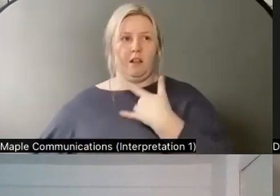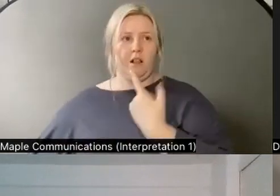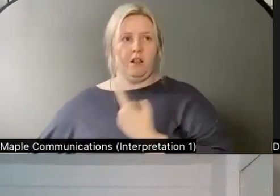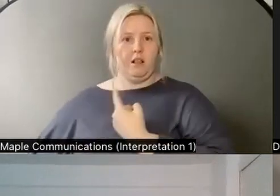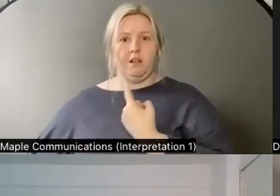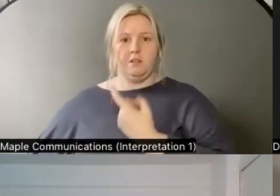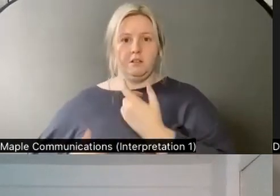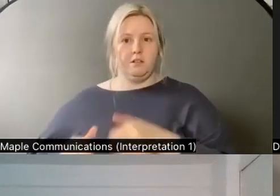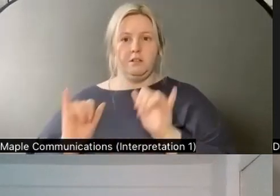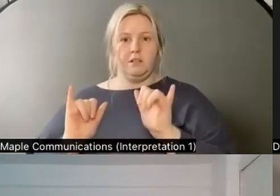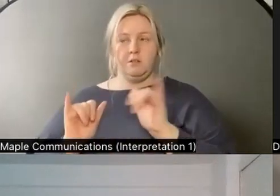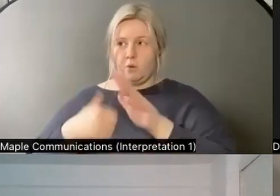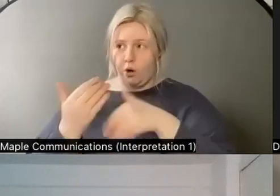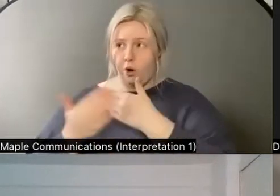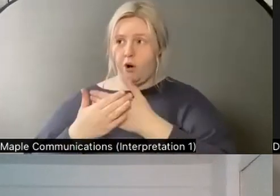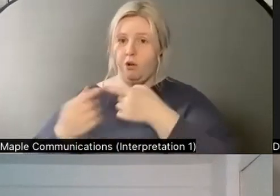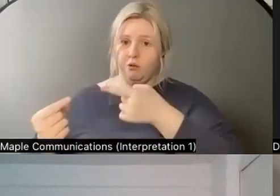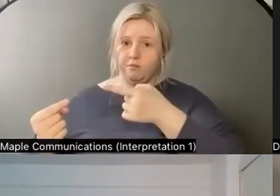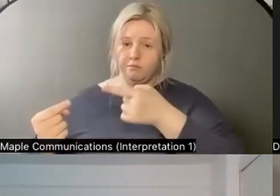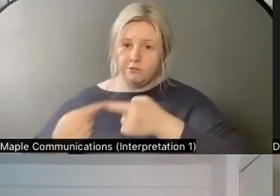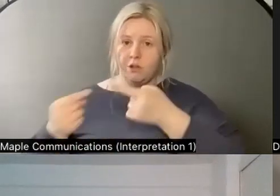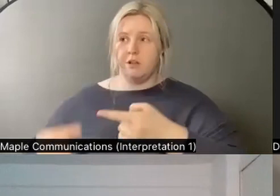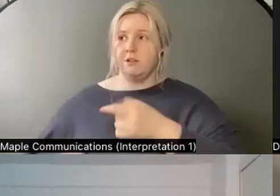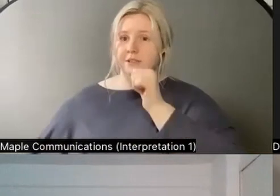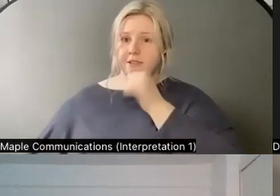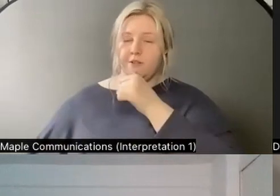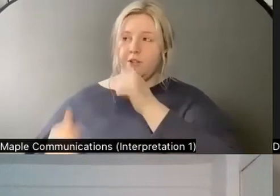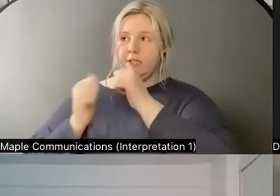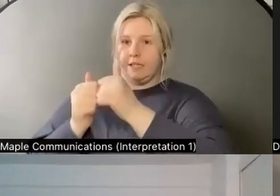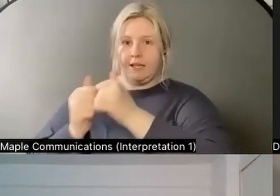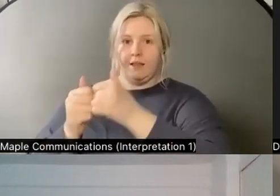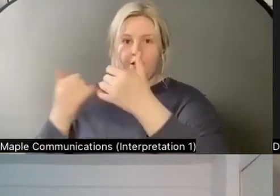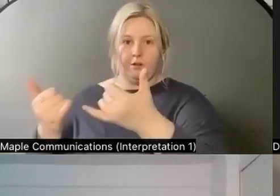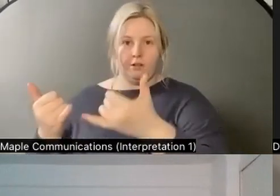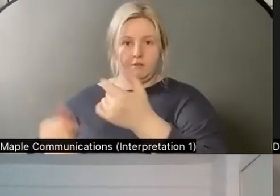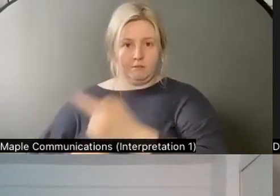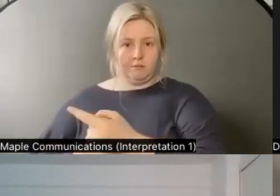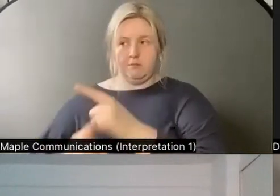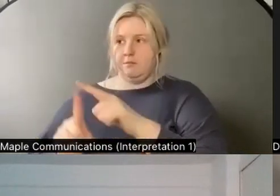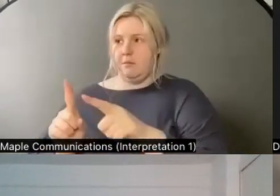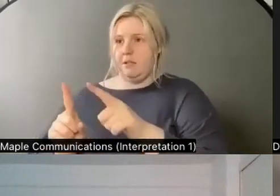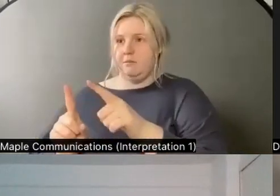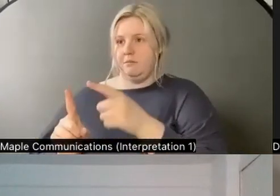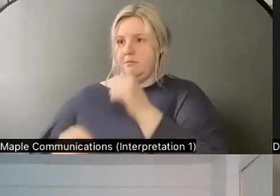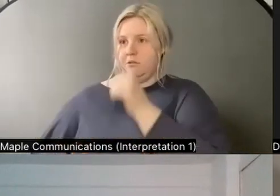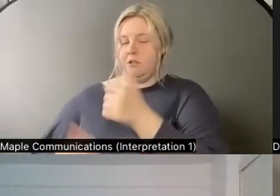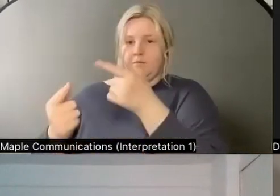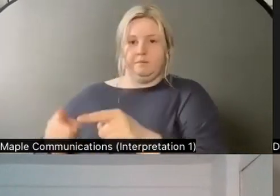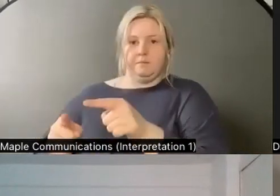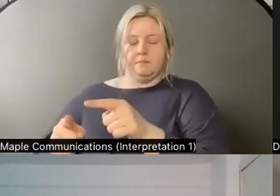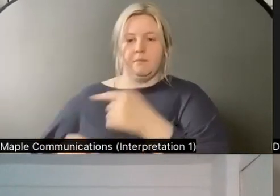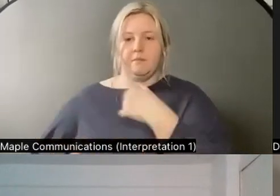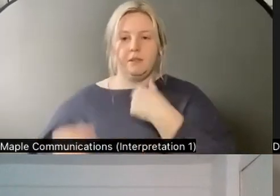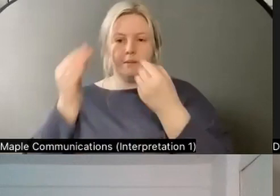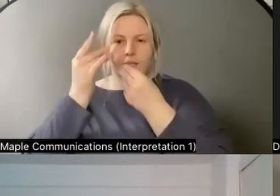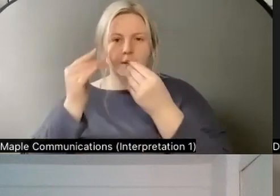all suffering together right now. And so, yeah, I guess I've just been thinking about how